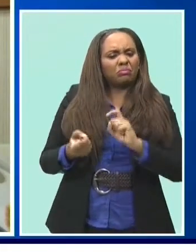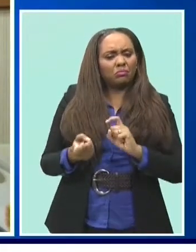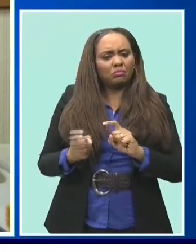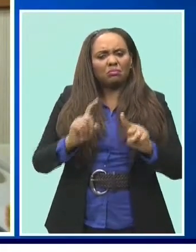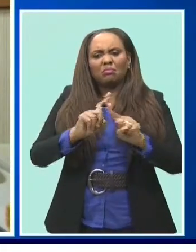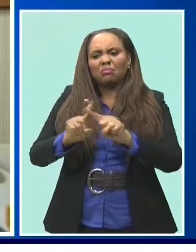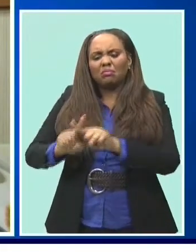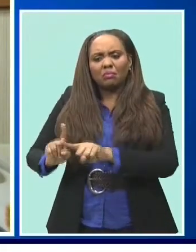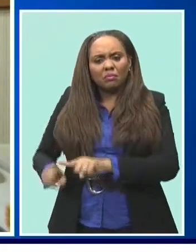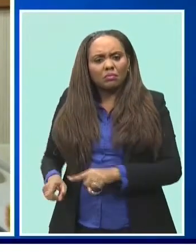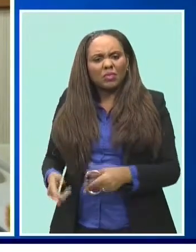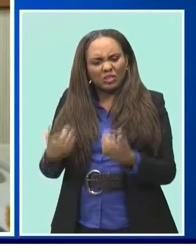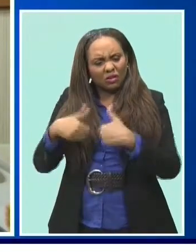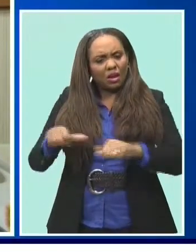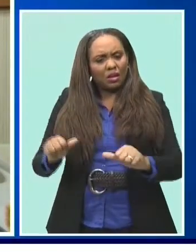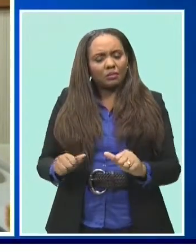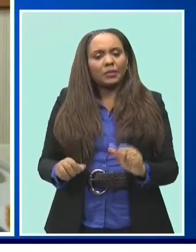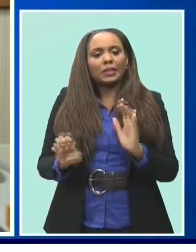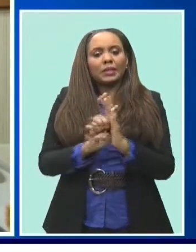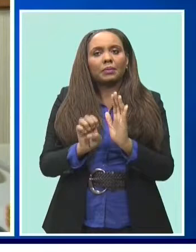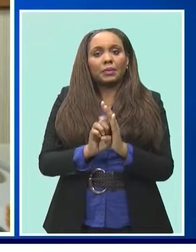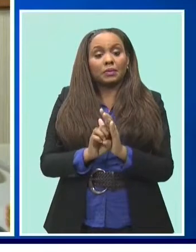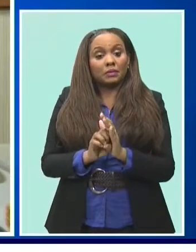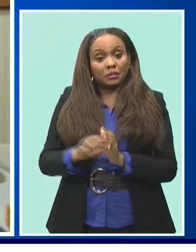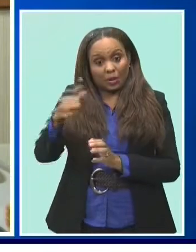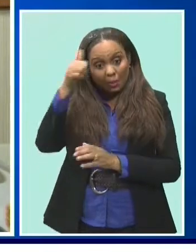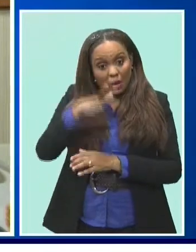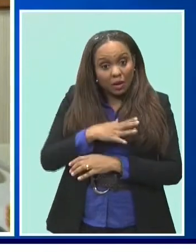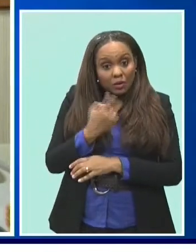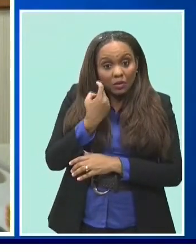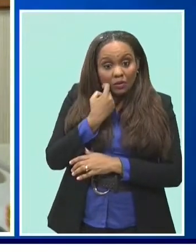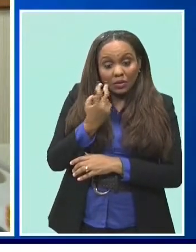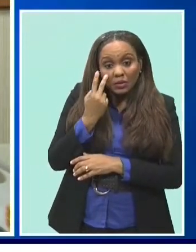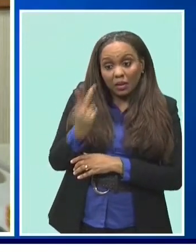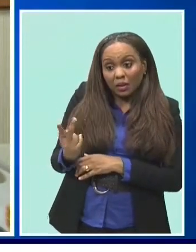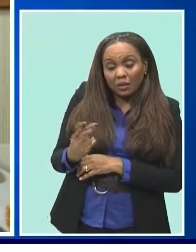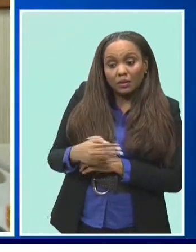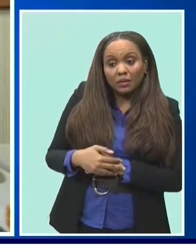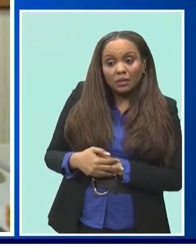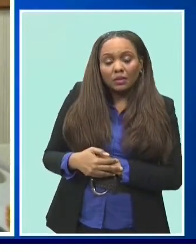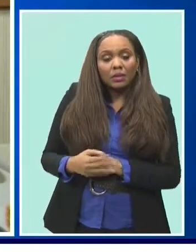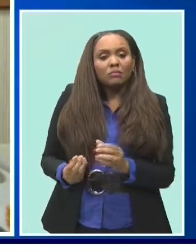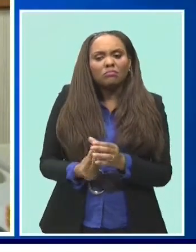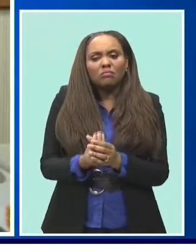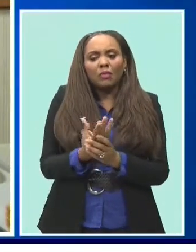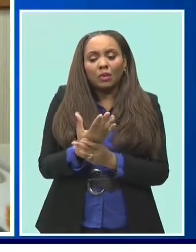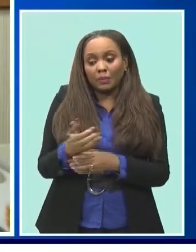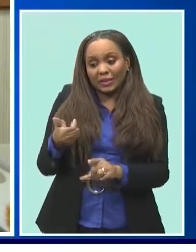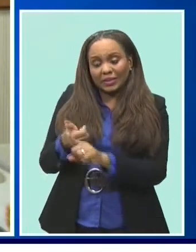of trials? Because, for instance, that farmer from St. James, he did it on his own, and there's a